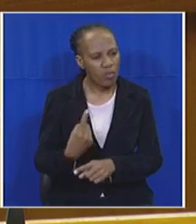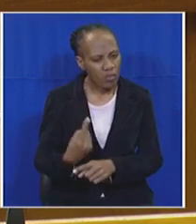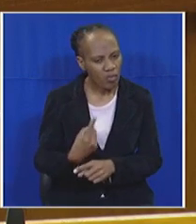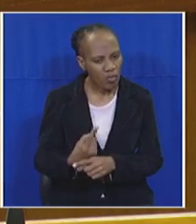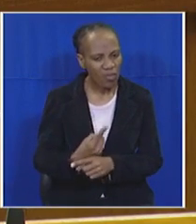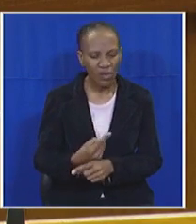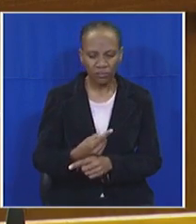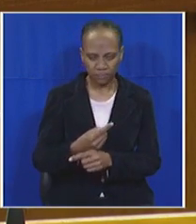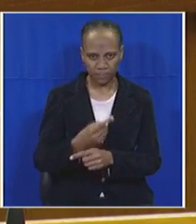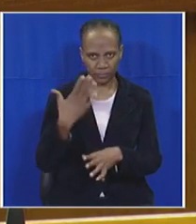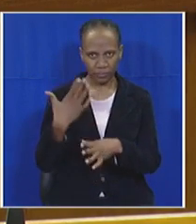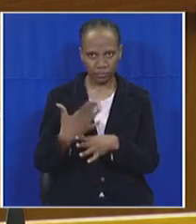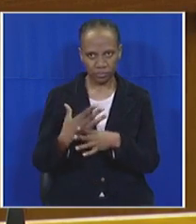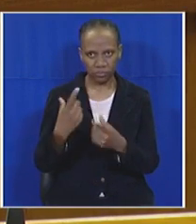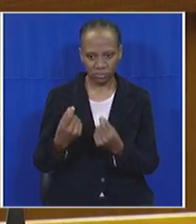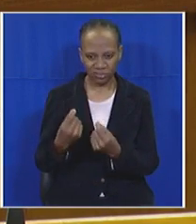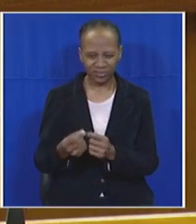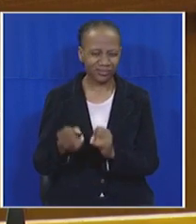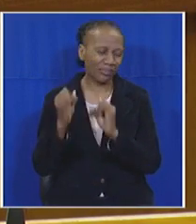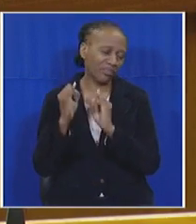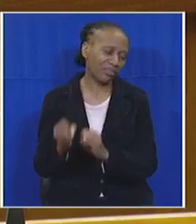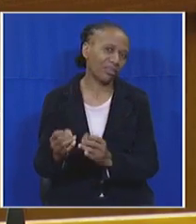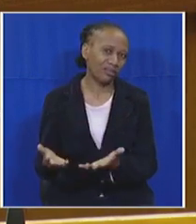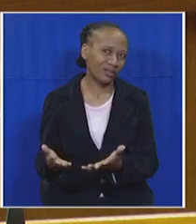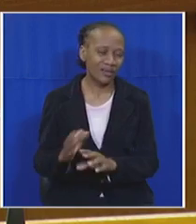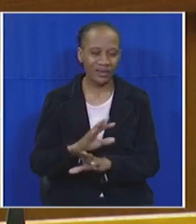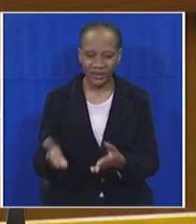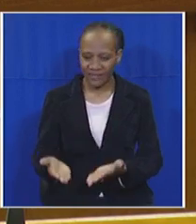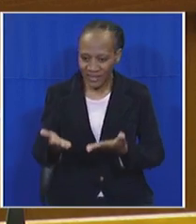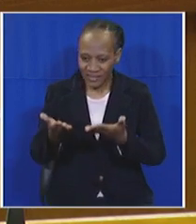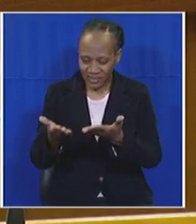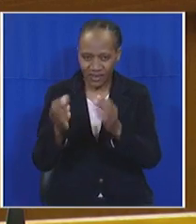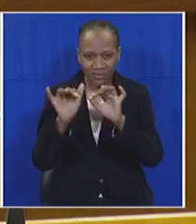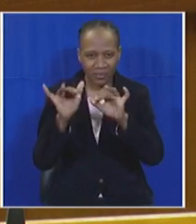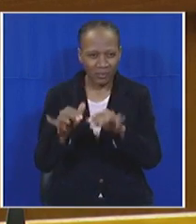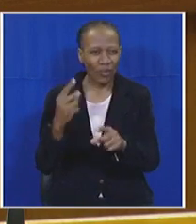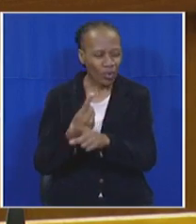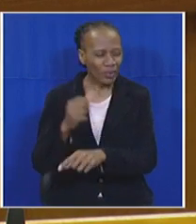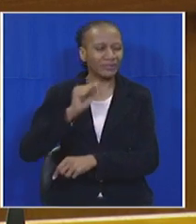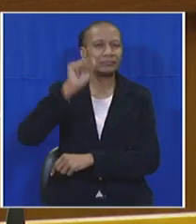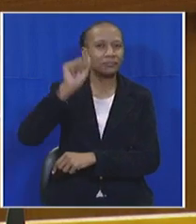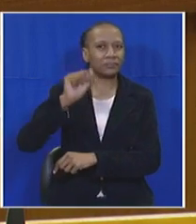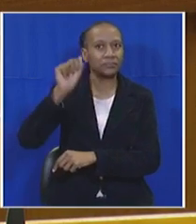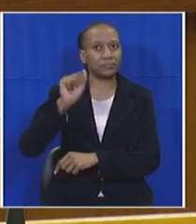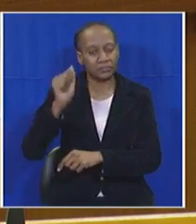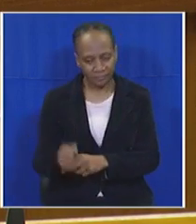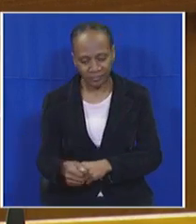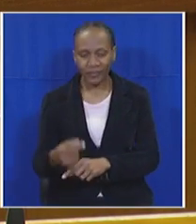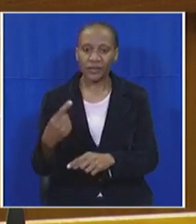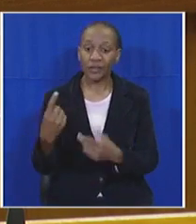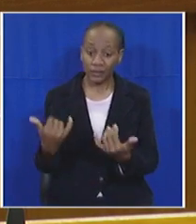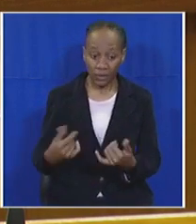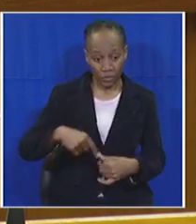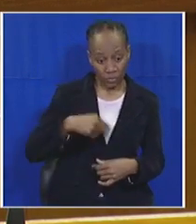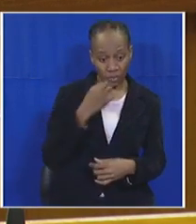poor municipal governance, service delivery protest, and calls for the removal